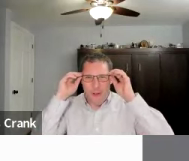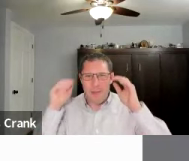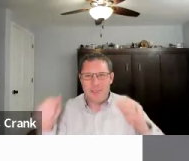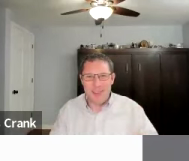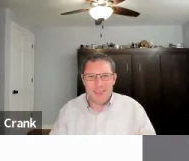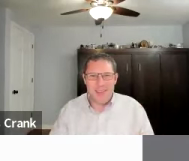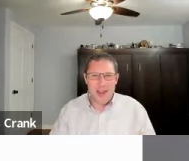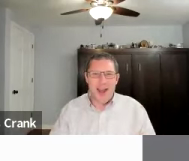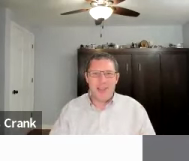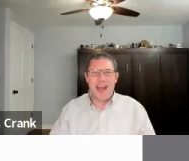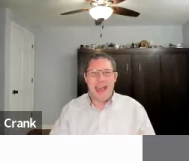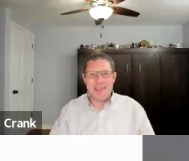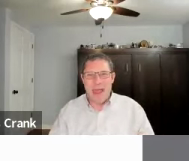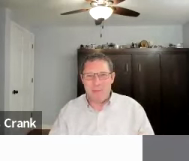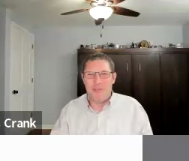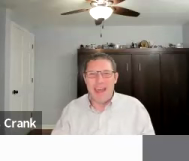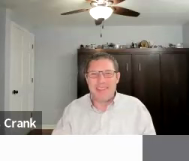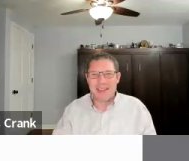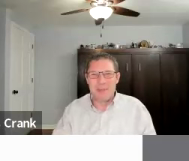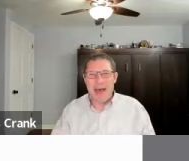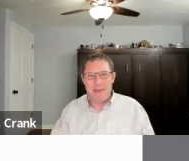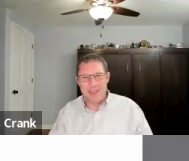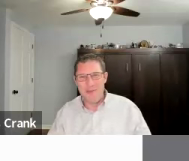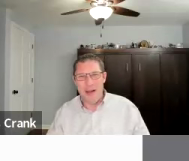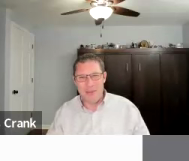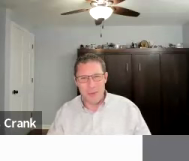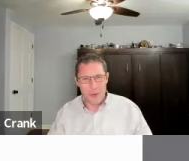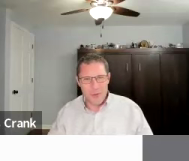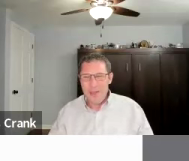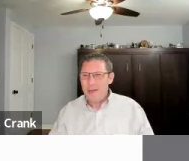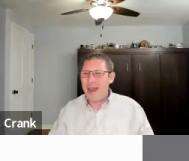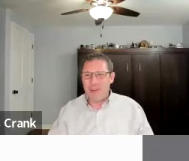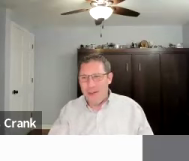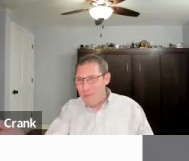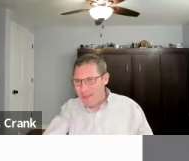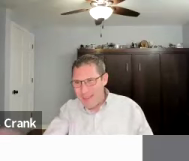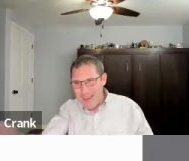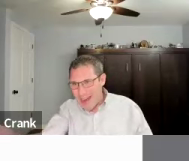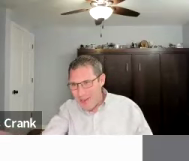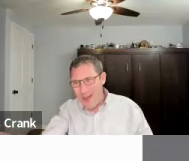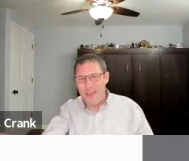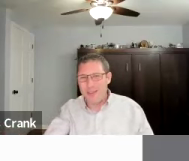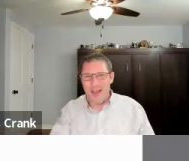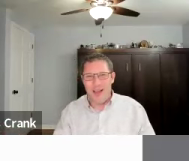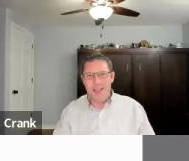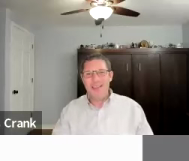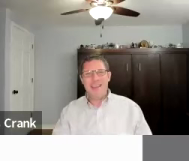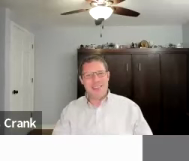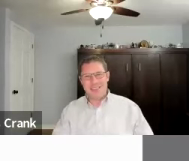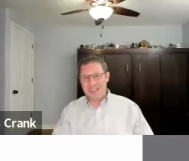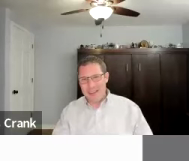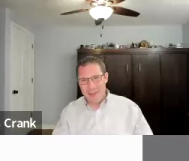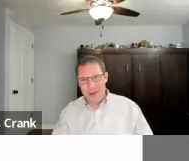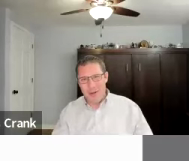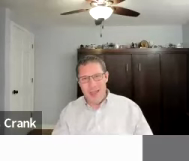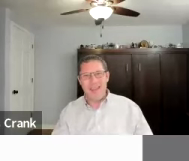maybe 4 pharmacists and then Garth and I that might provide some comments on pharmacy rules. But every pharmacist and technician on this call,